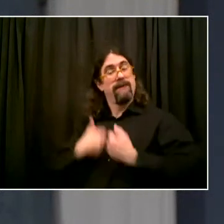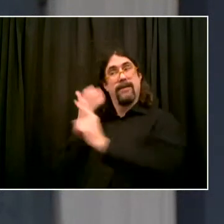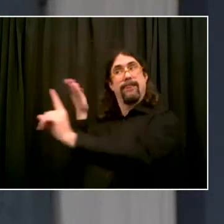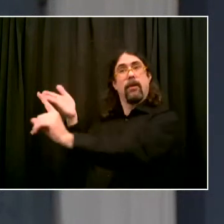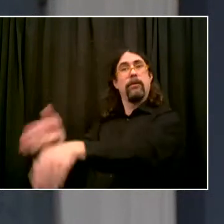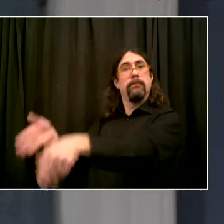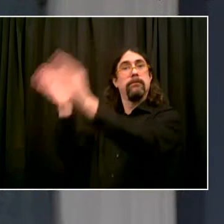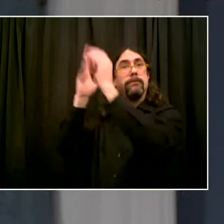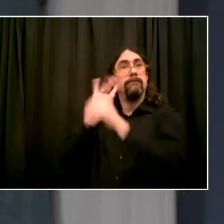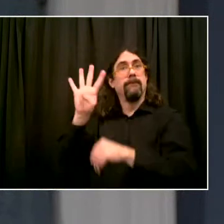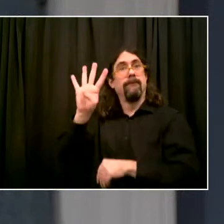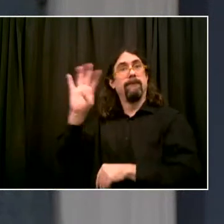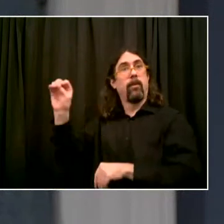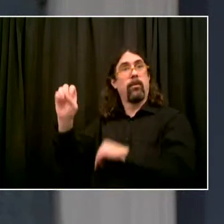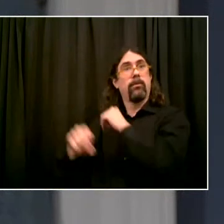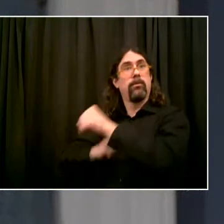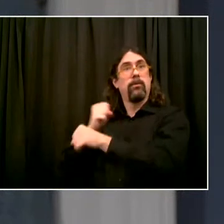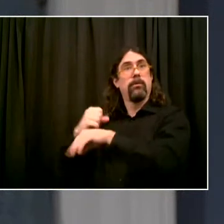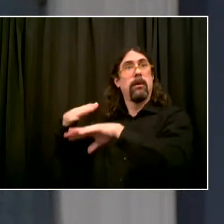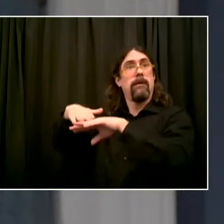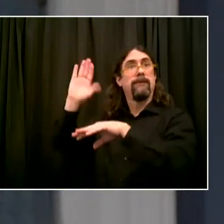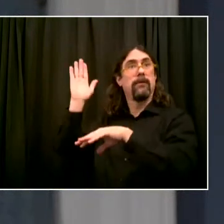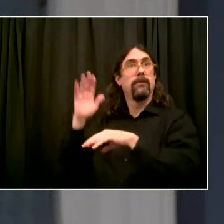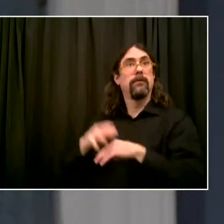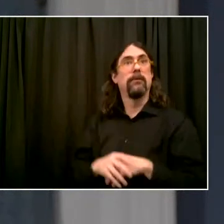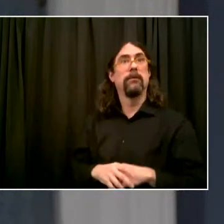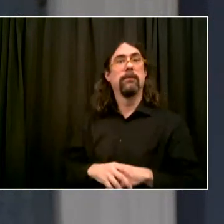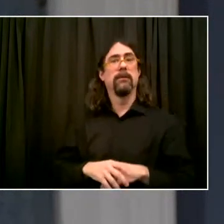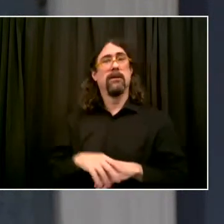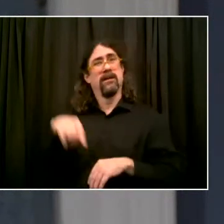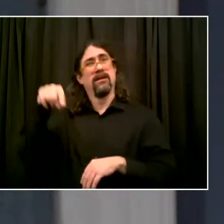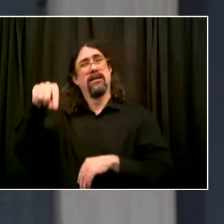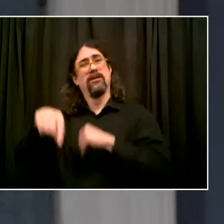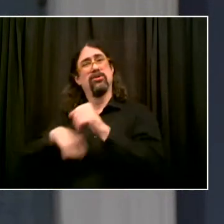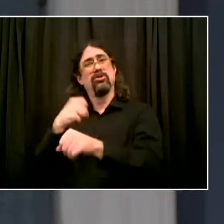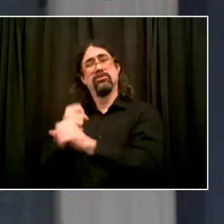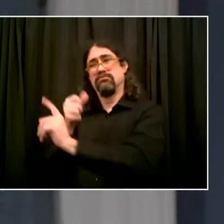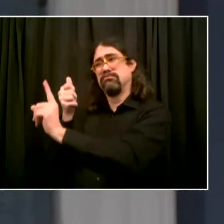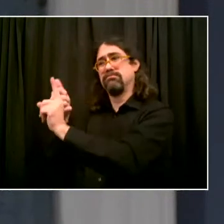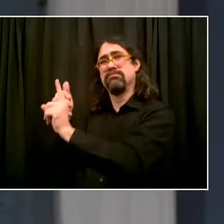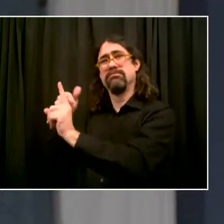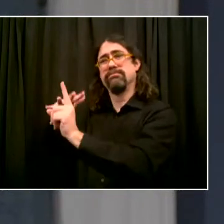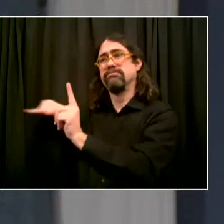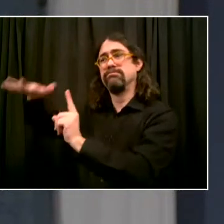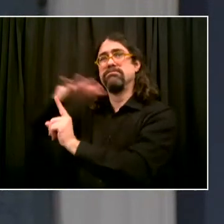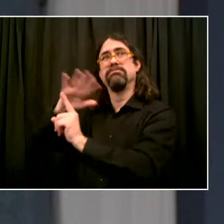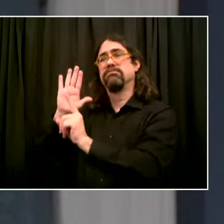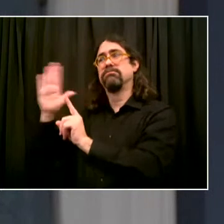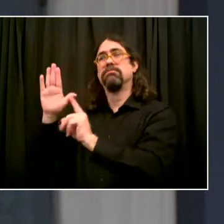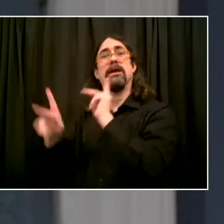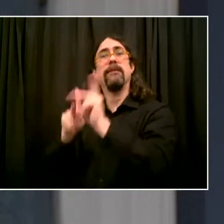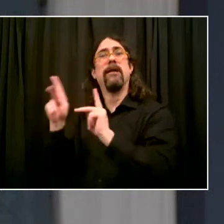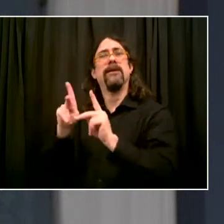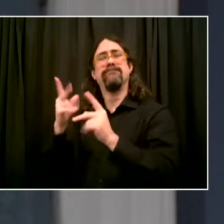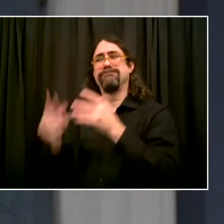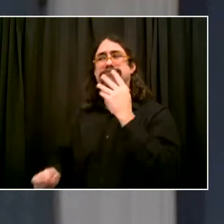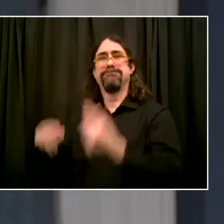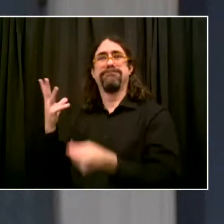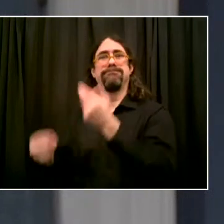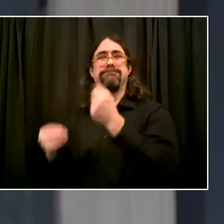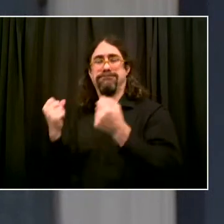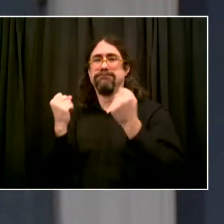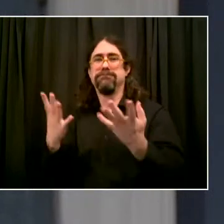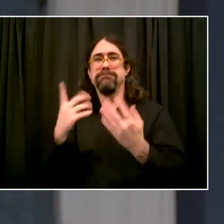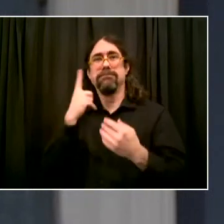vaccine, she finally has hope for the first time in a long time. Saturday morning, when the vaccination clinic opened,